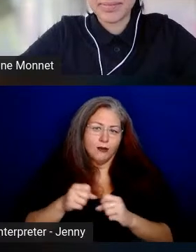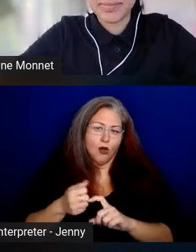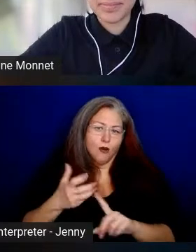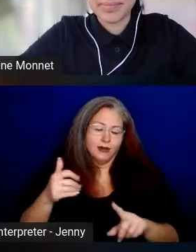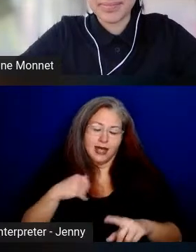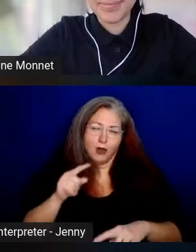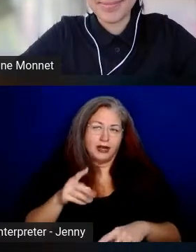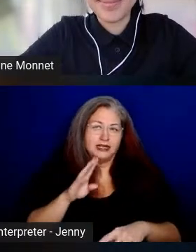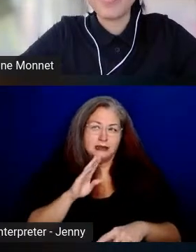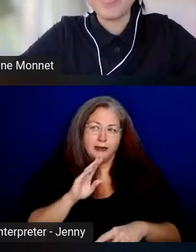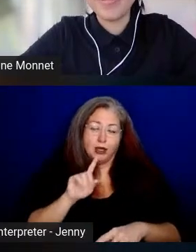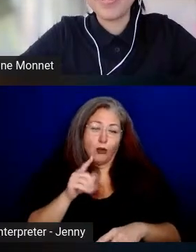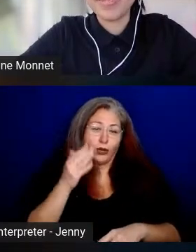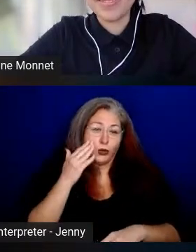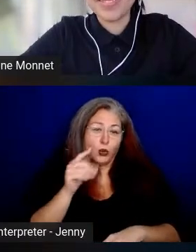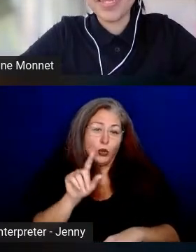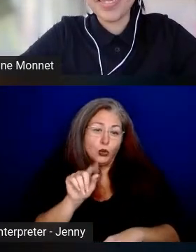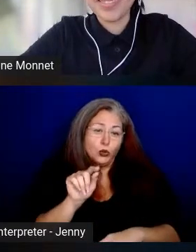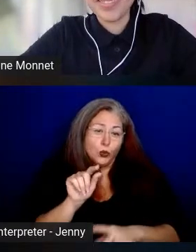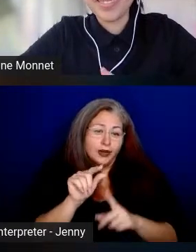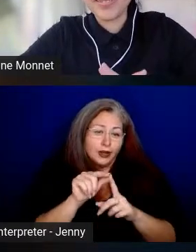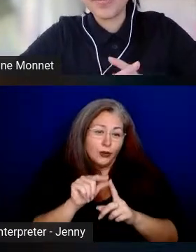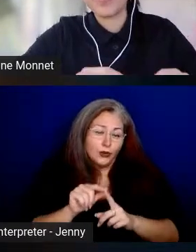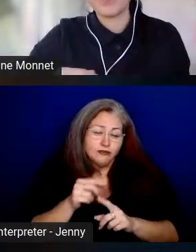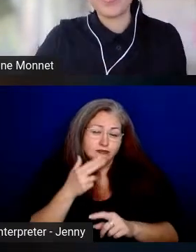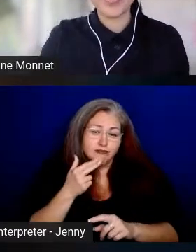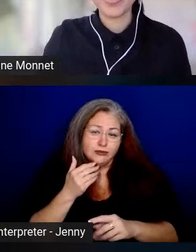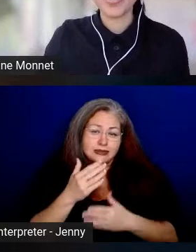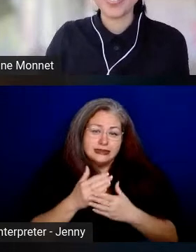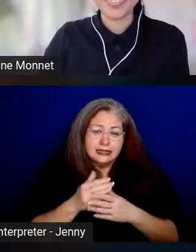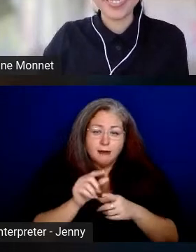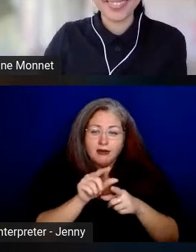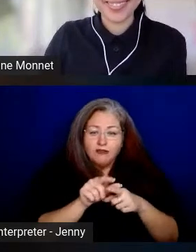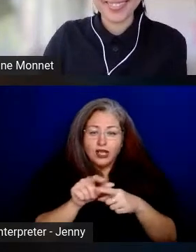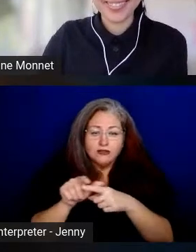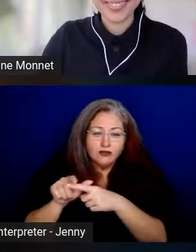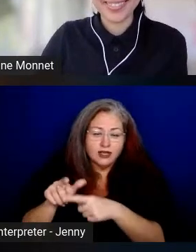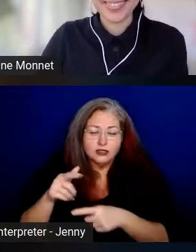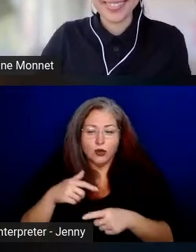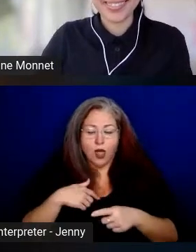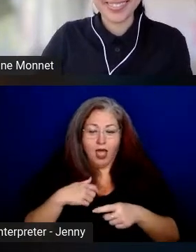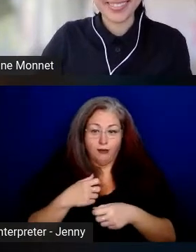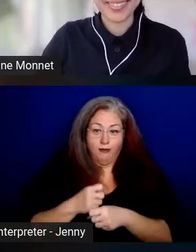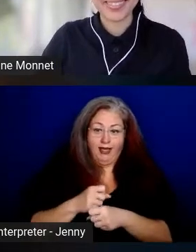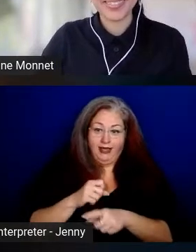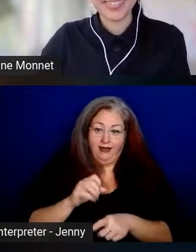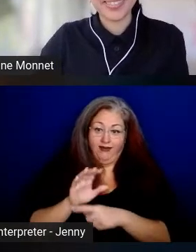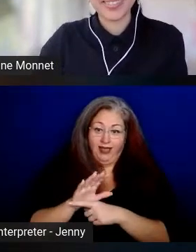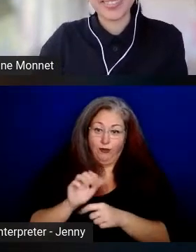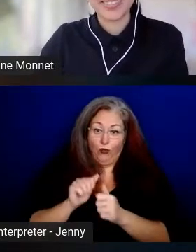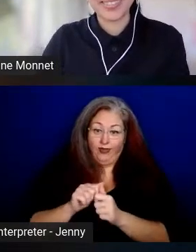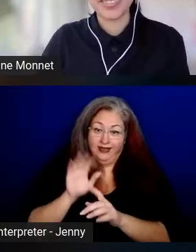you know, maybe 20 words and mm-hmm. I understand certain phrases. So I'm doing a film in a language that